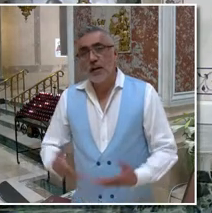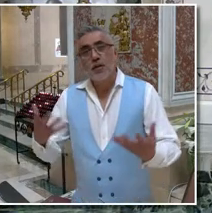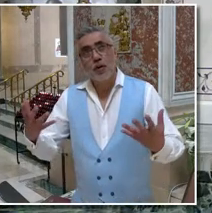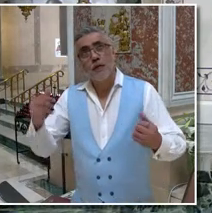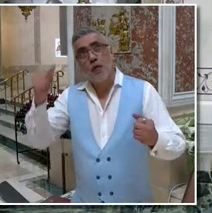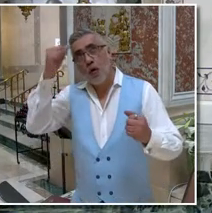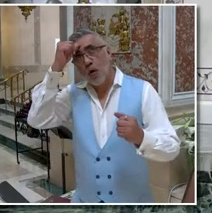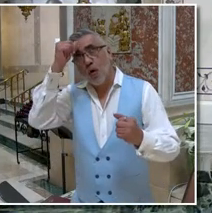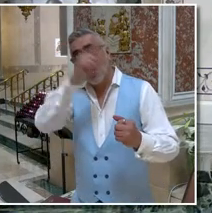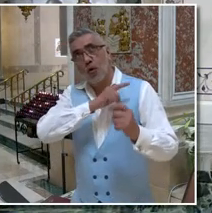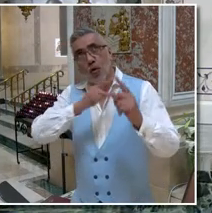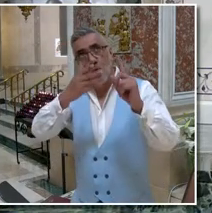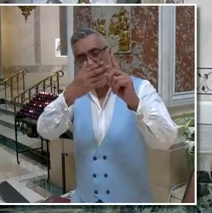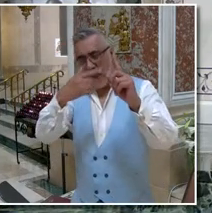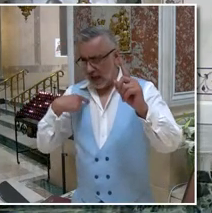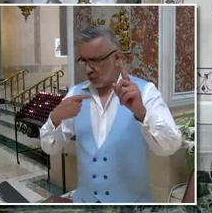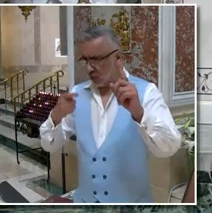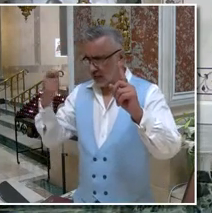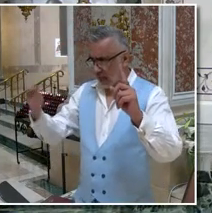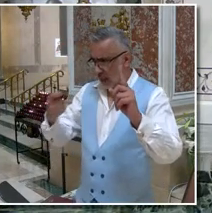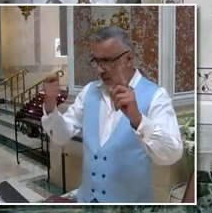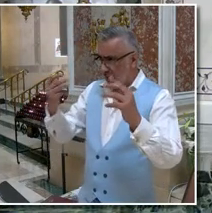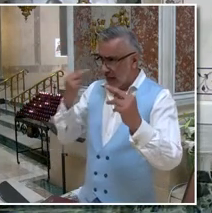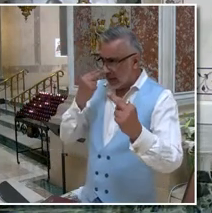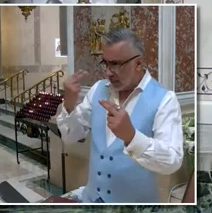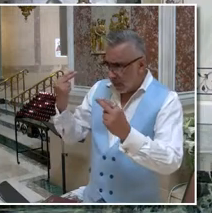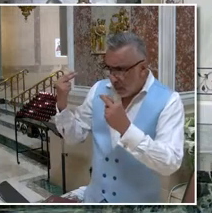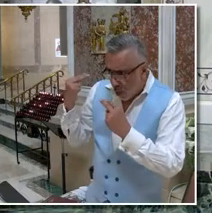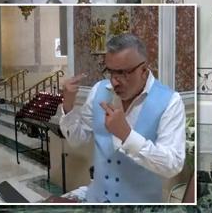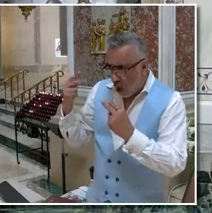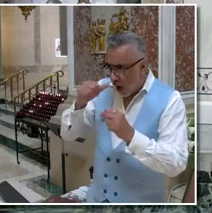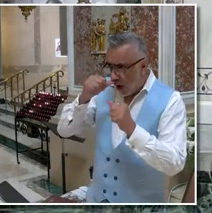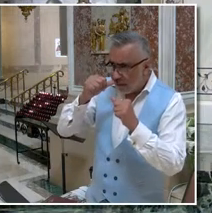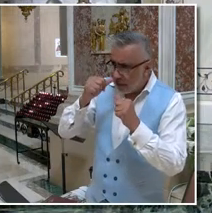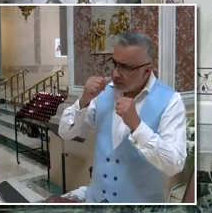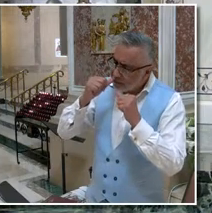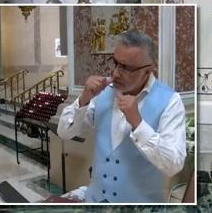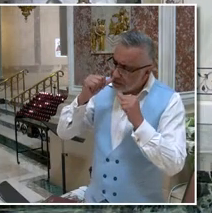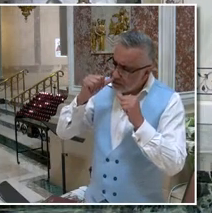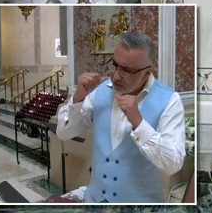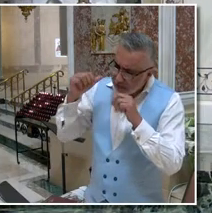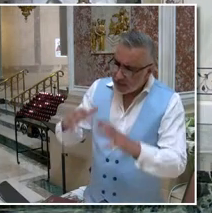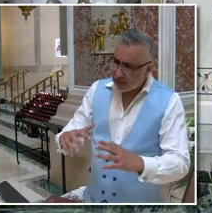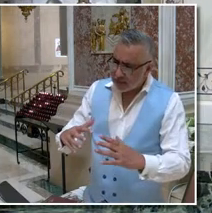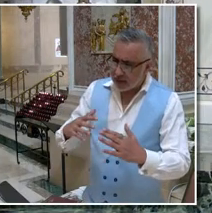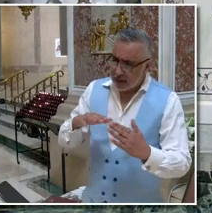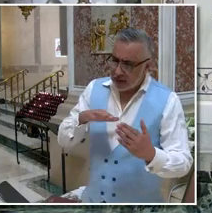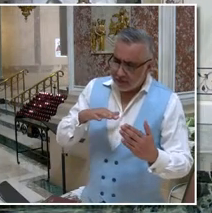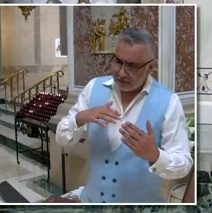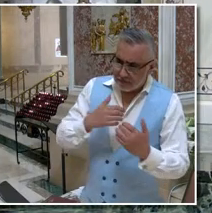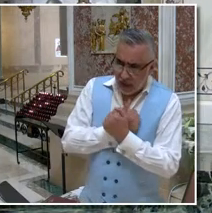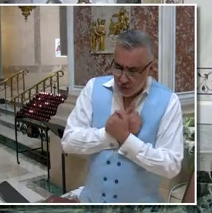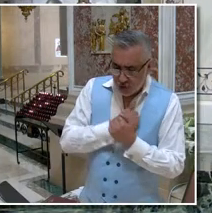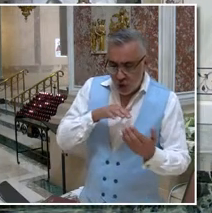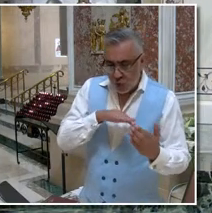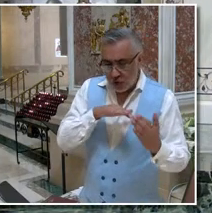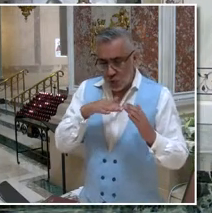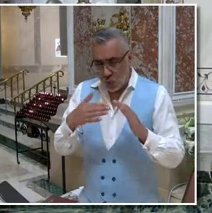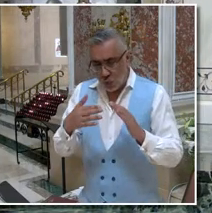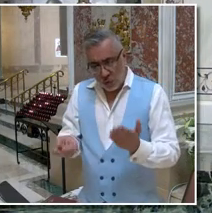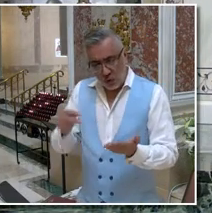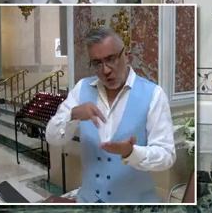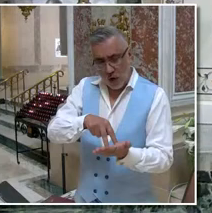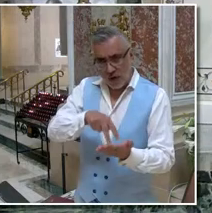Therefore, O Lord, as we celebrate the memorial of the blessed passion, the resurrection from the dead, and the